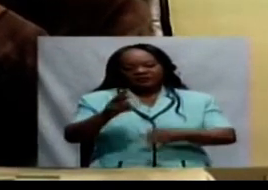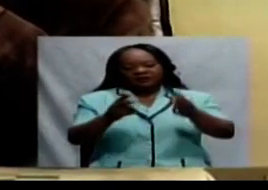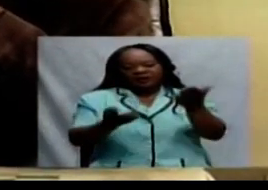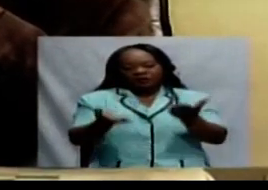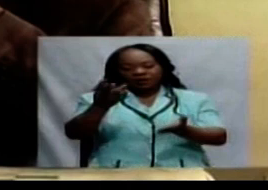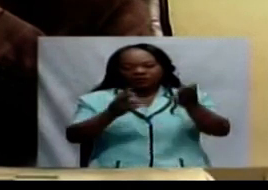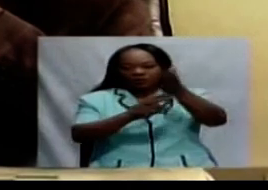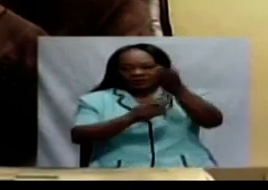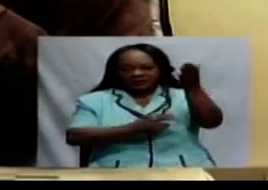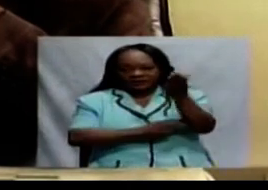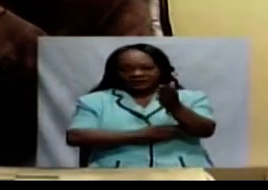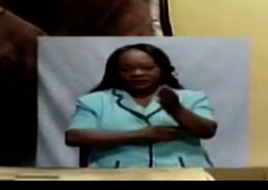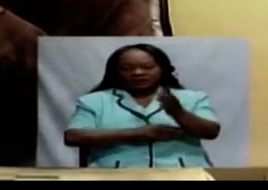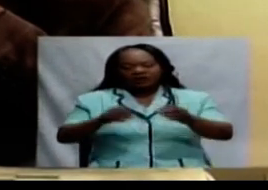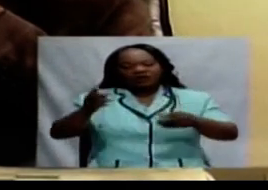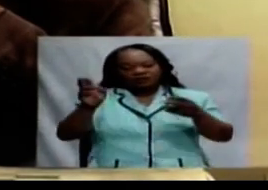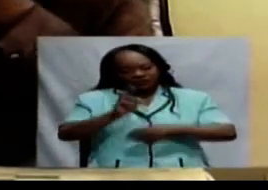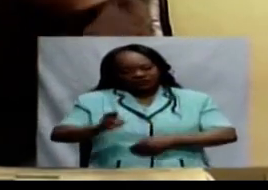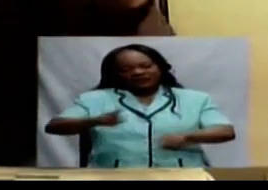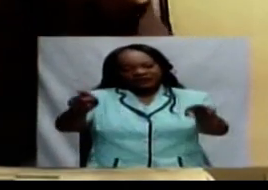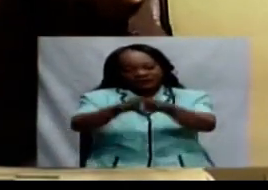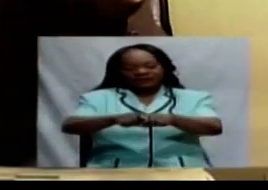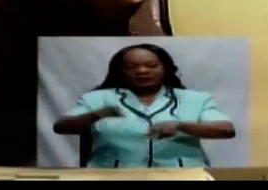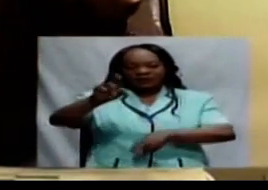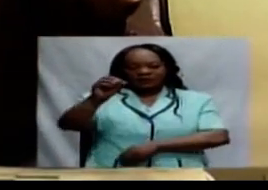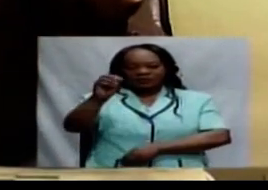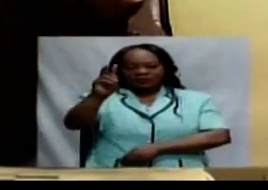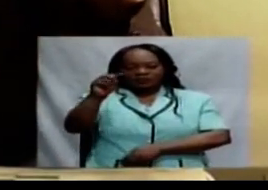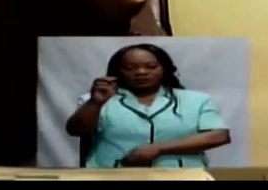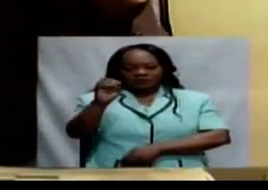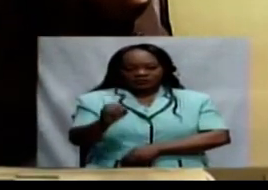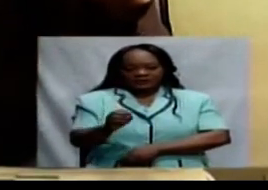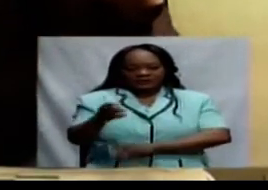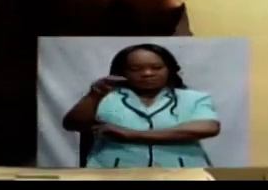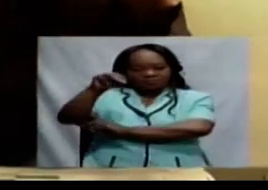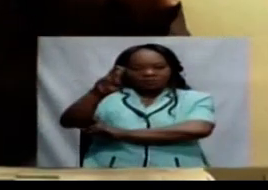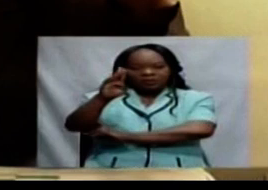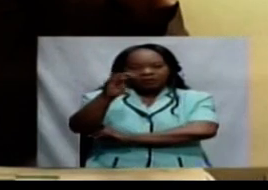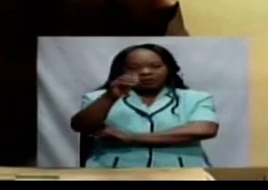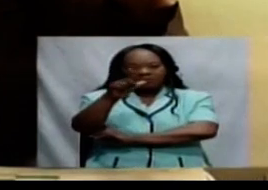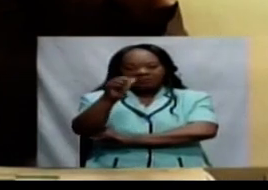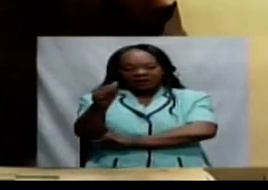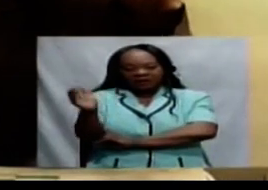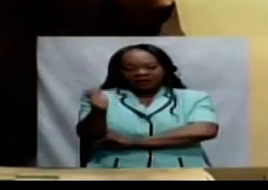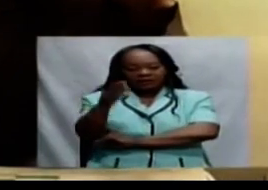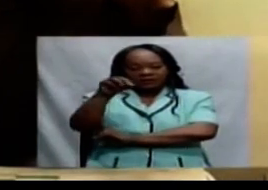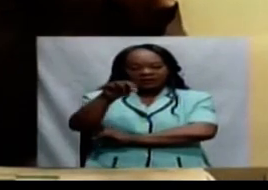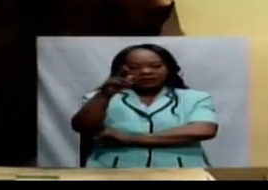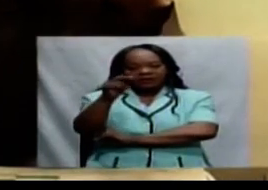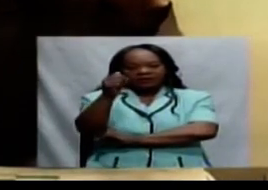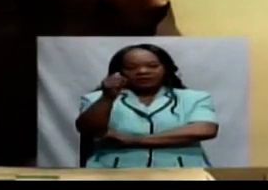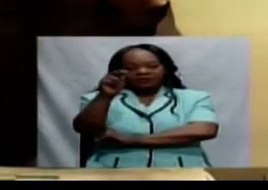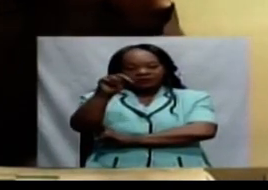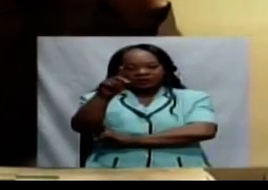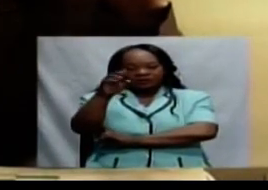they are exporting through that route, the Mbala-Nakonde Road, using very